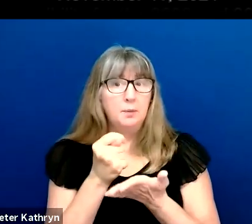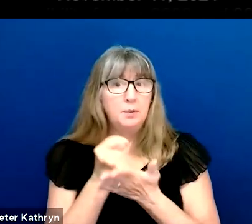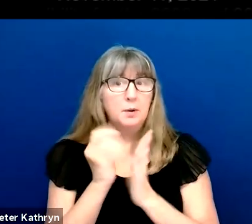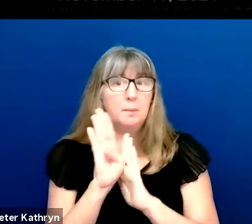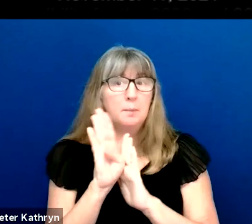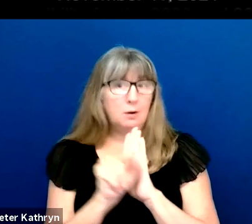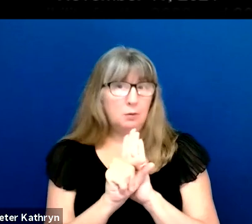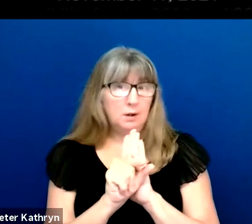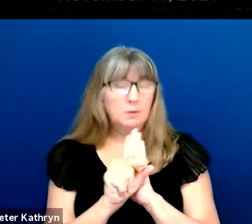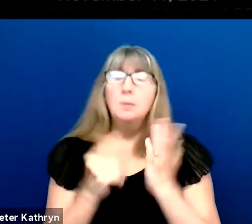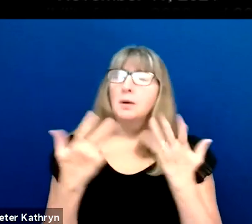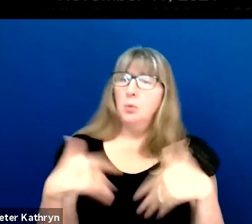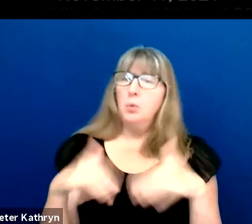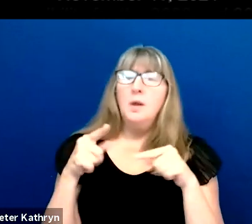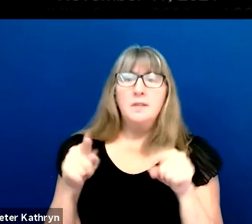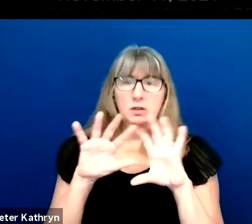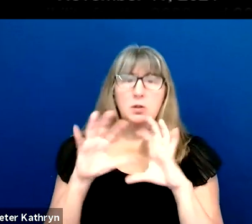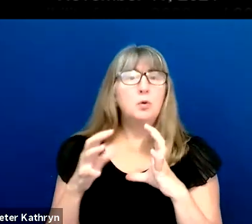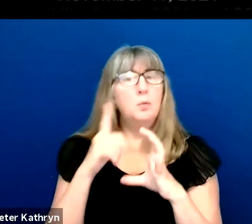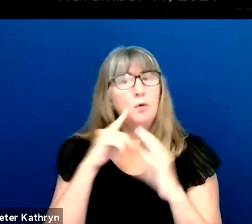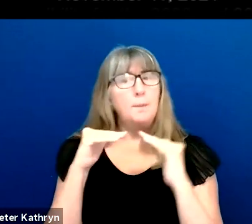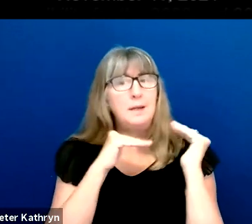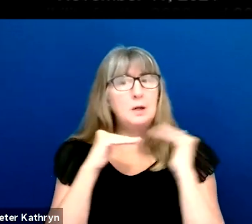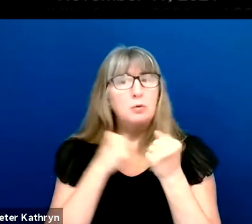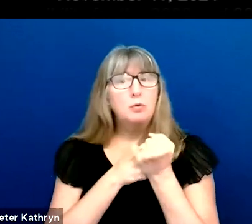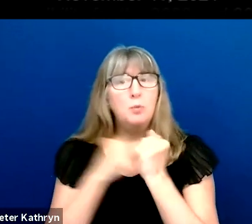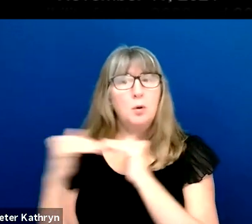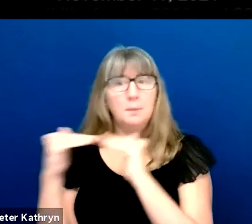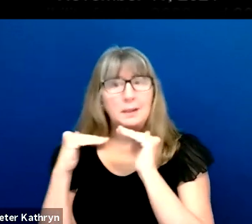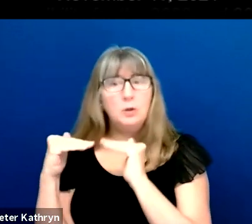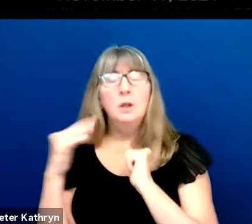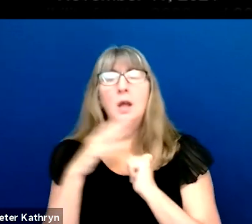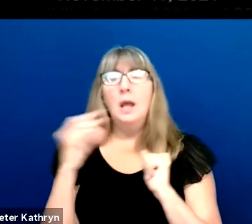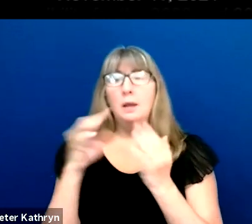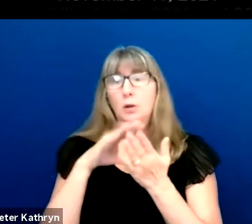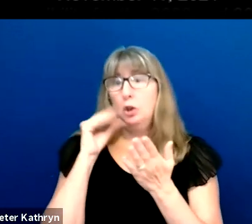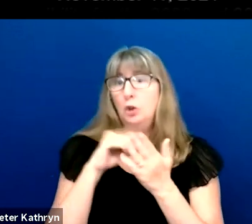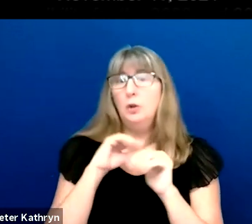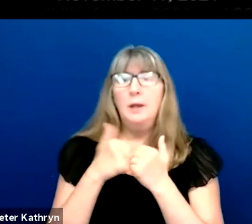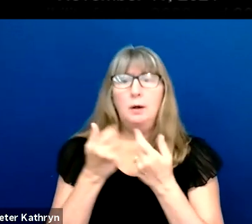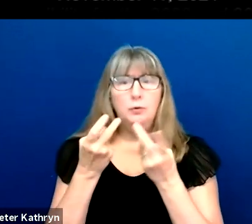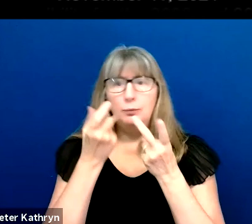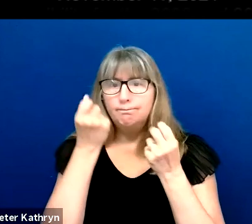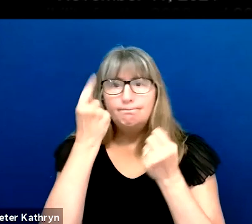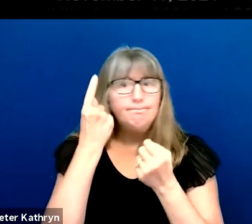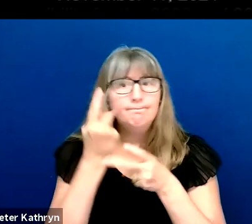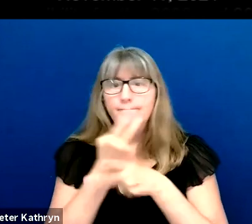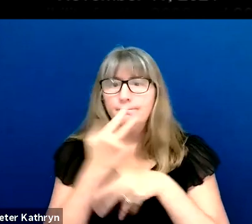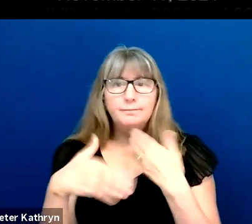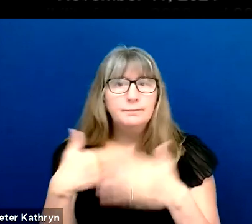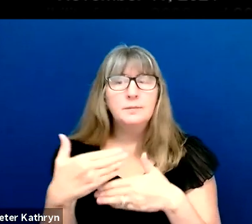is a group for peers to support peers, and then learn, again, how to navigate what